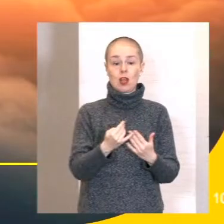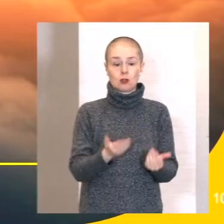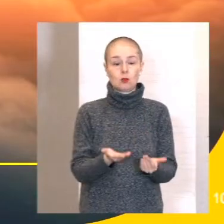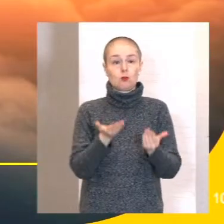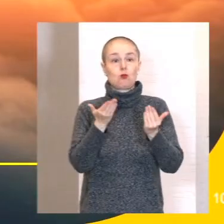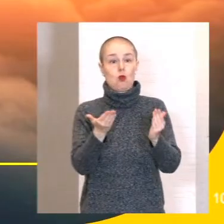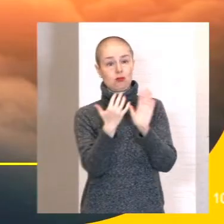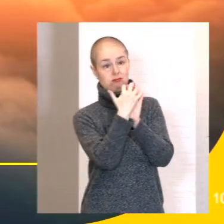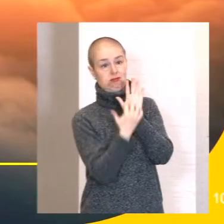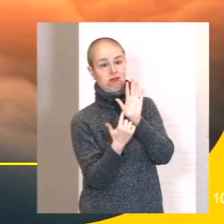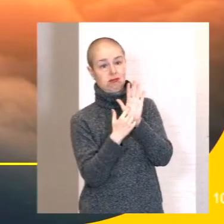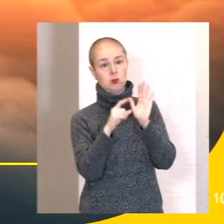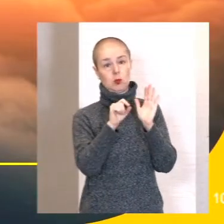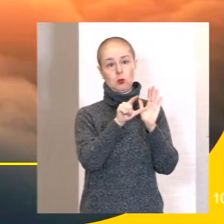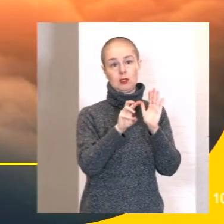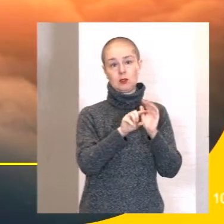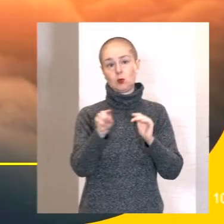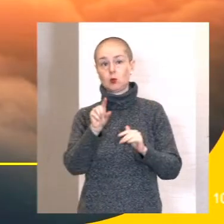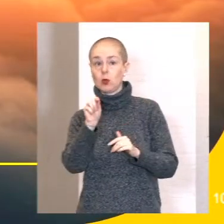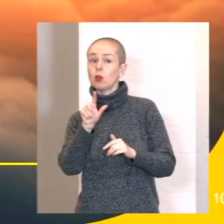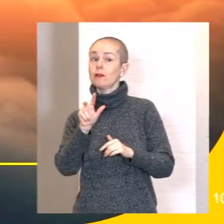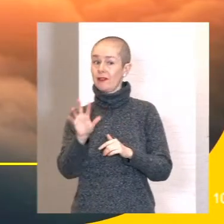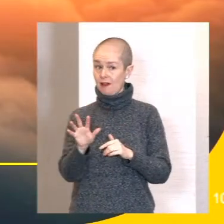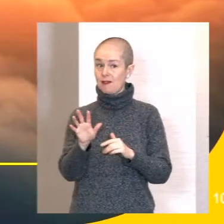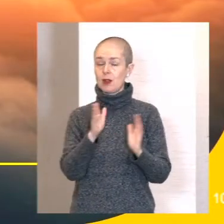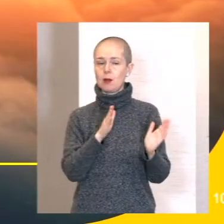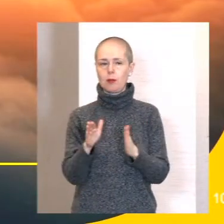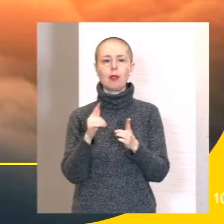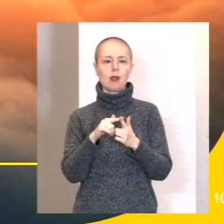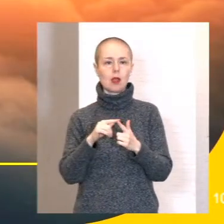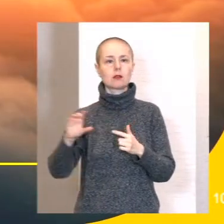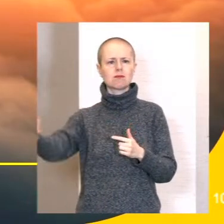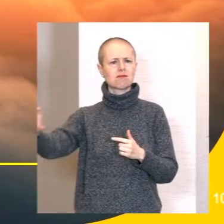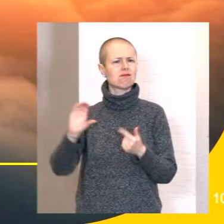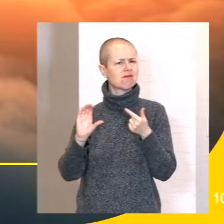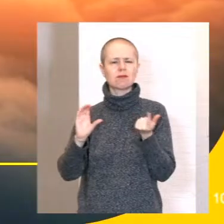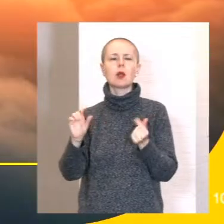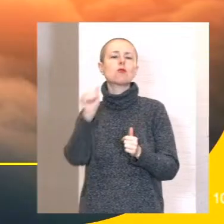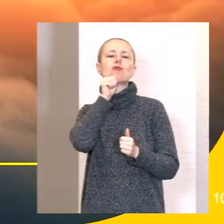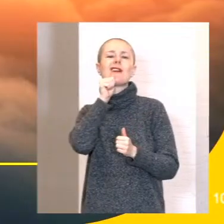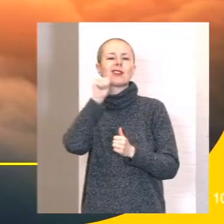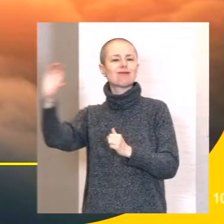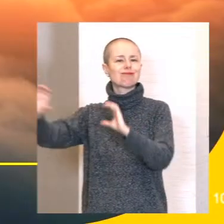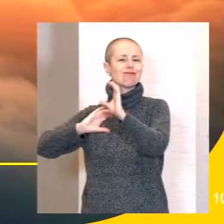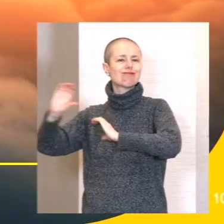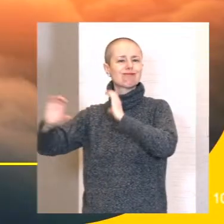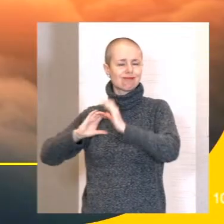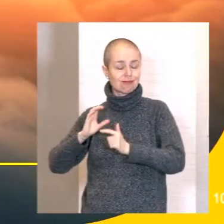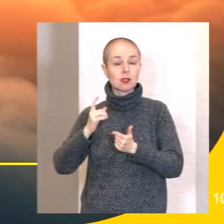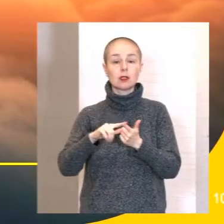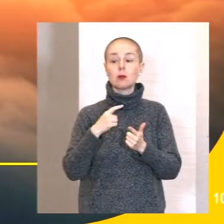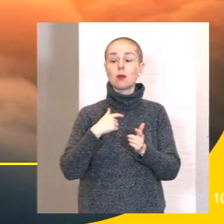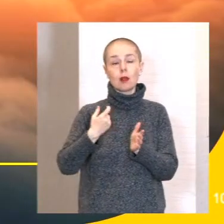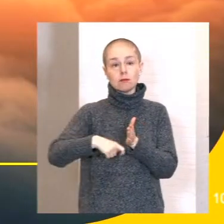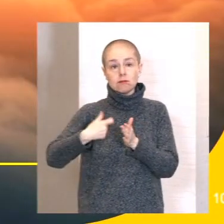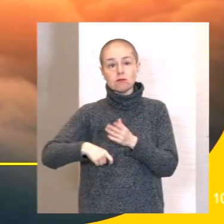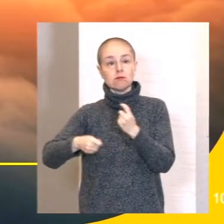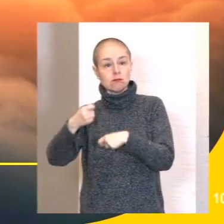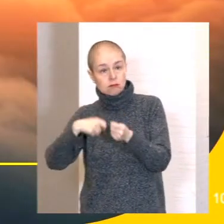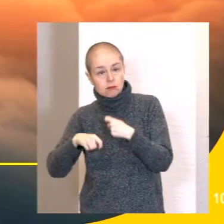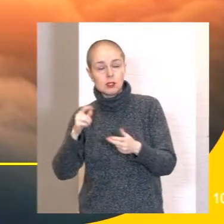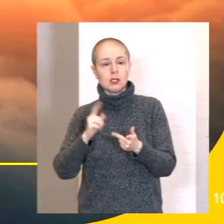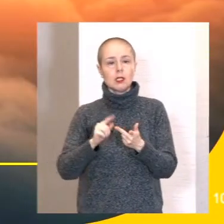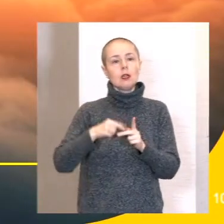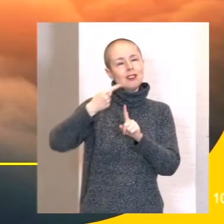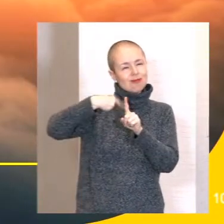to 2035 capital plan are largely funded by private investments, cost recoveries, lease revenues,